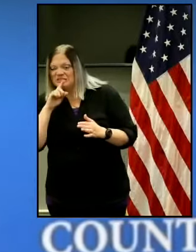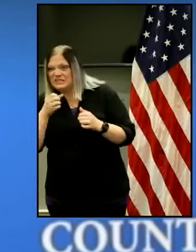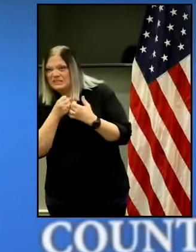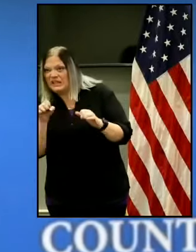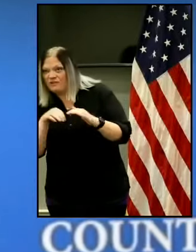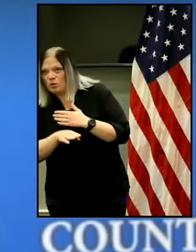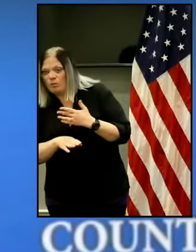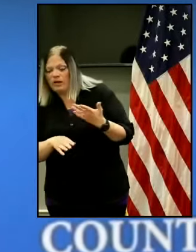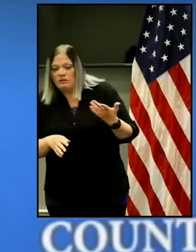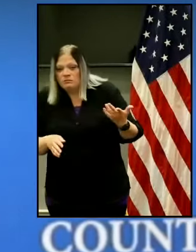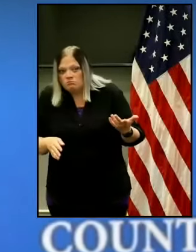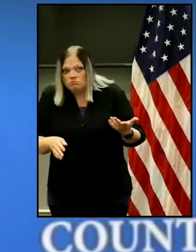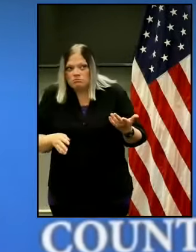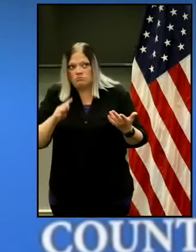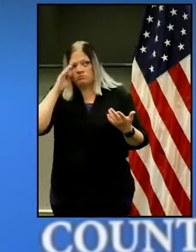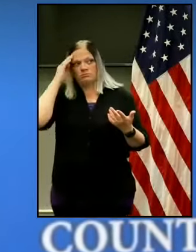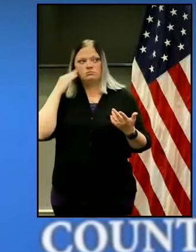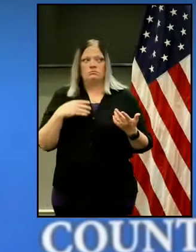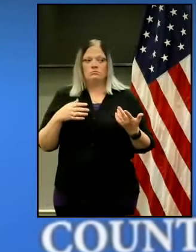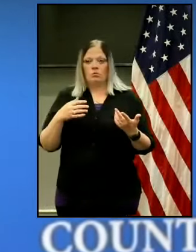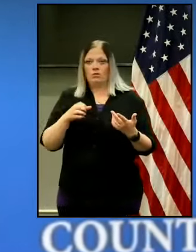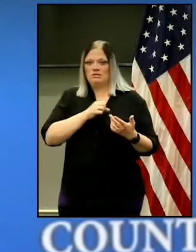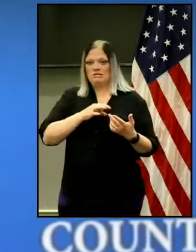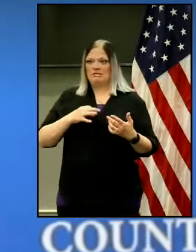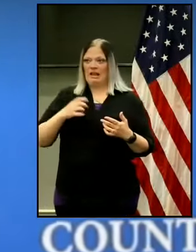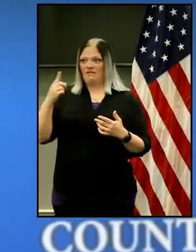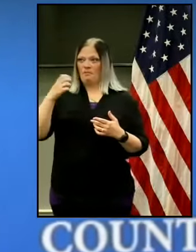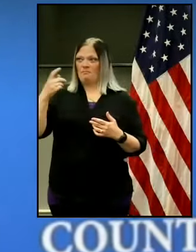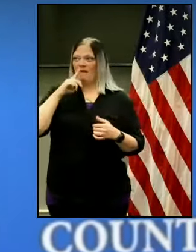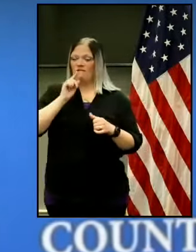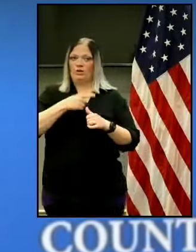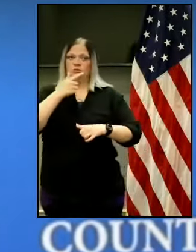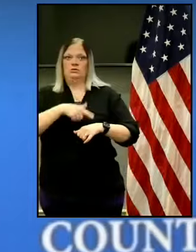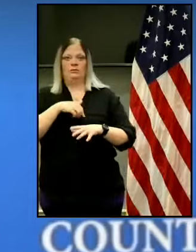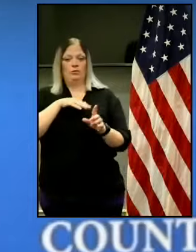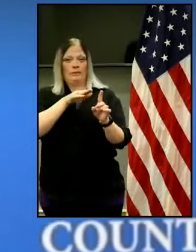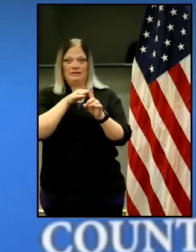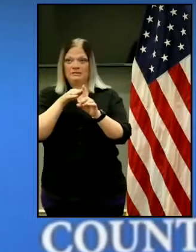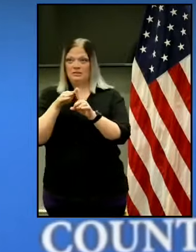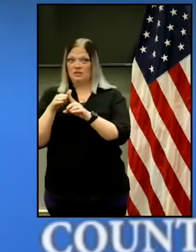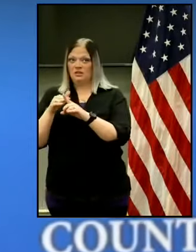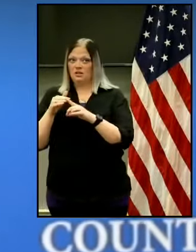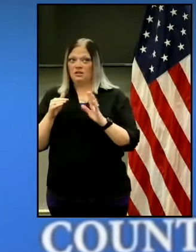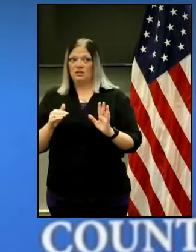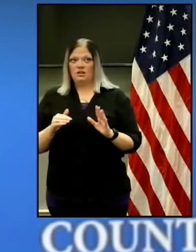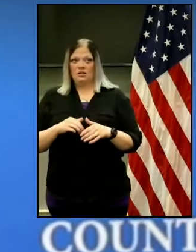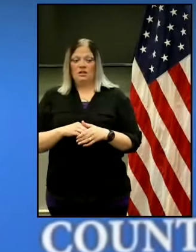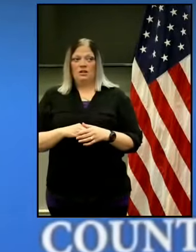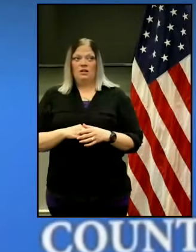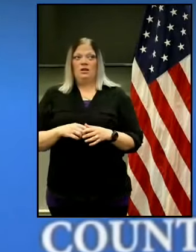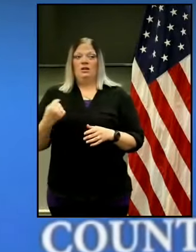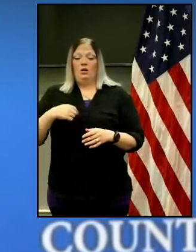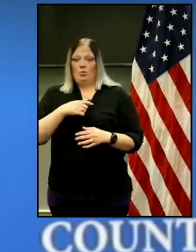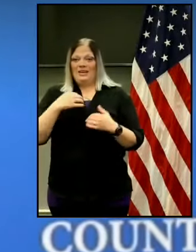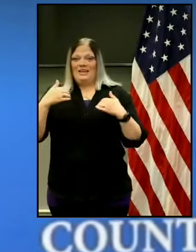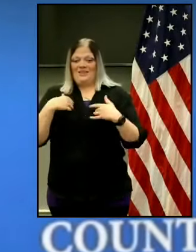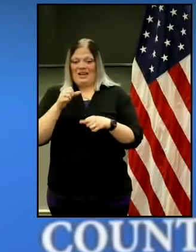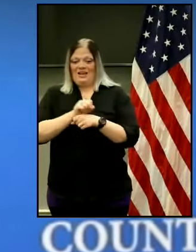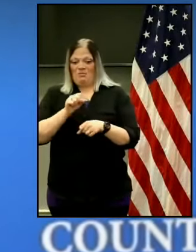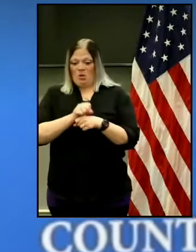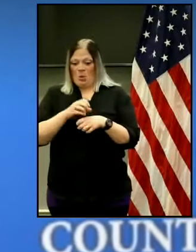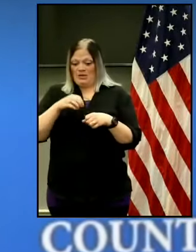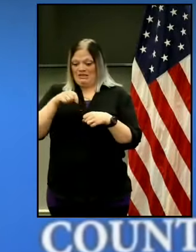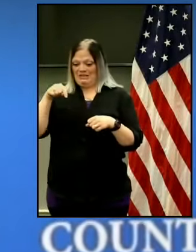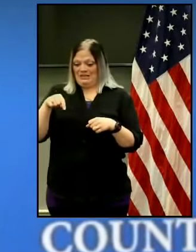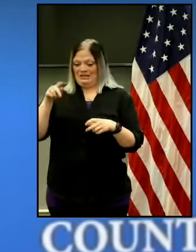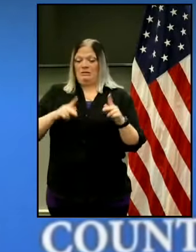answer, you're just bringing these employees back for the first time. And what I want to remind everybody is, we've had employees in this building every